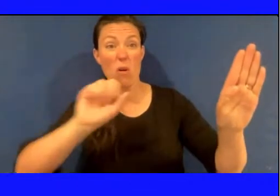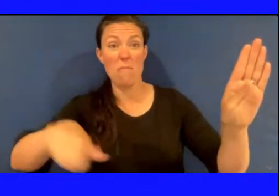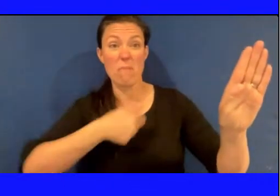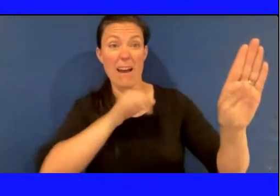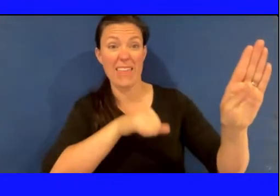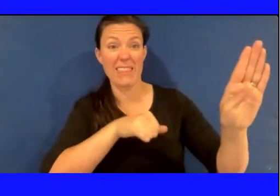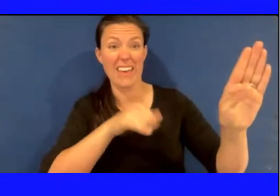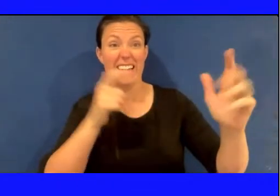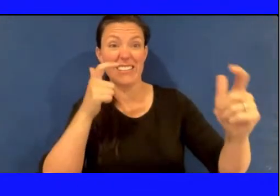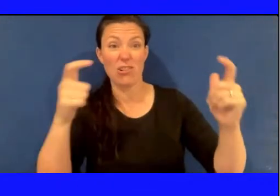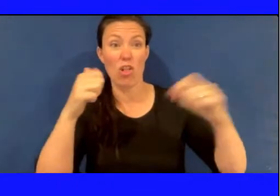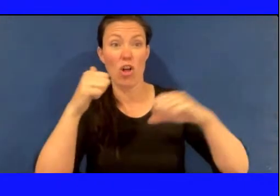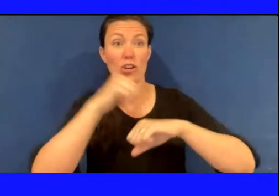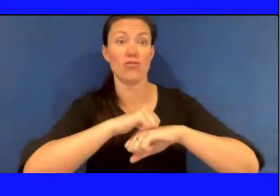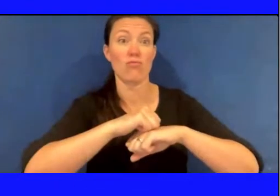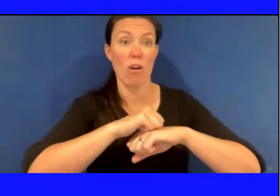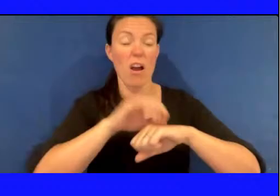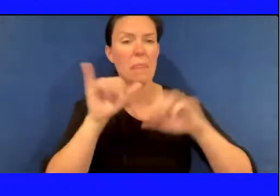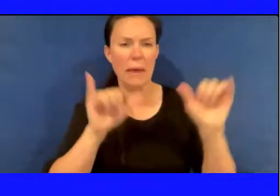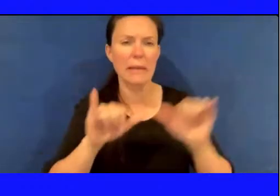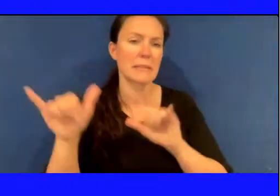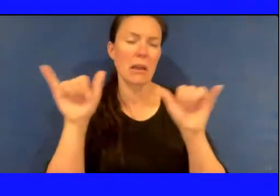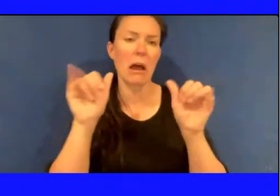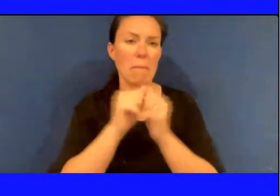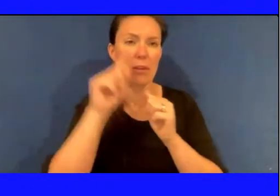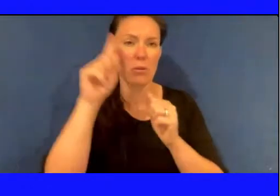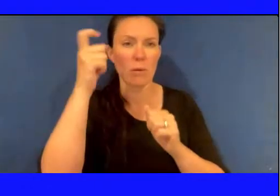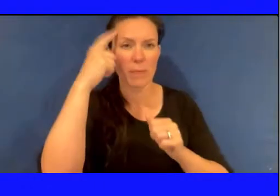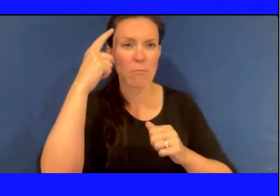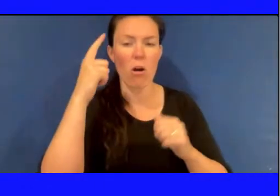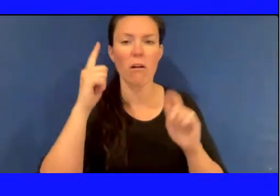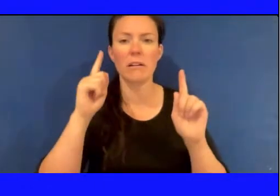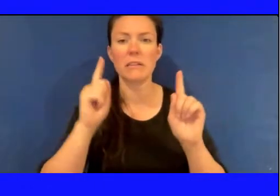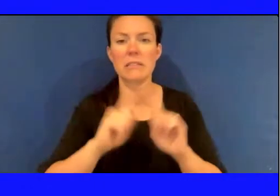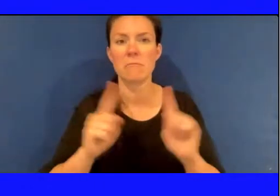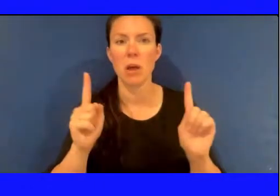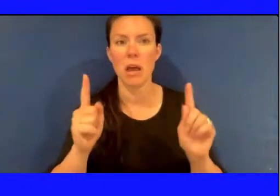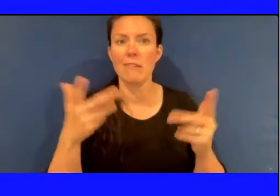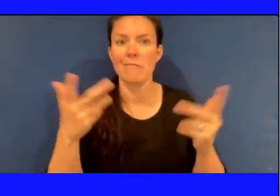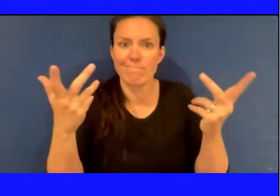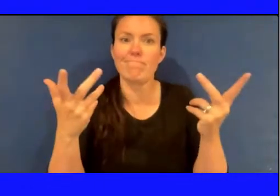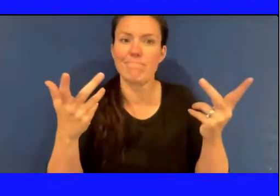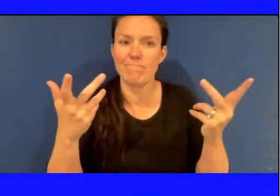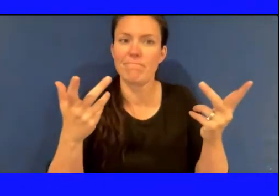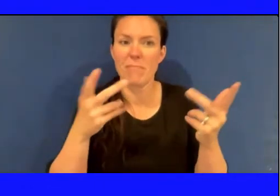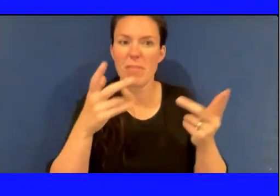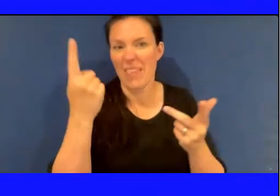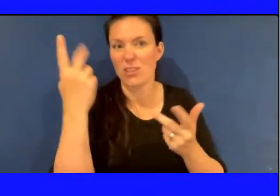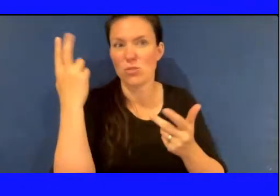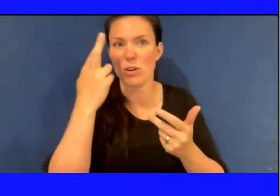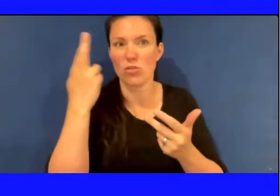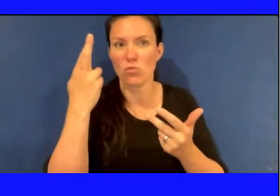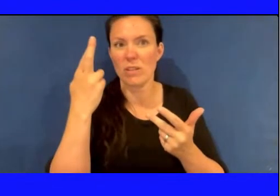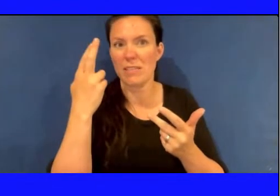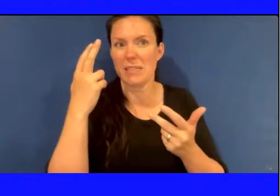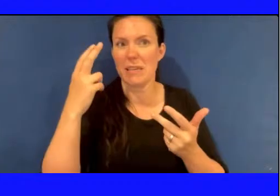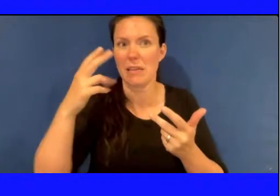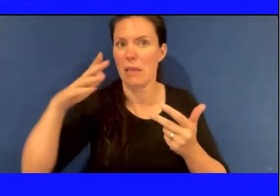not unheard of in the Bronx, but it's obviously part of the reason it hasn't been developed